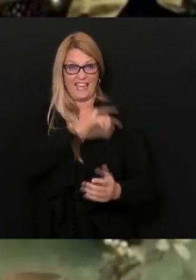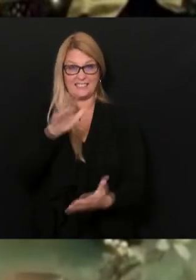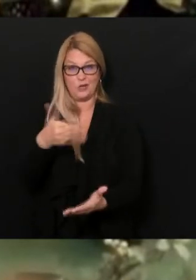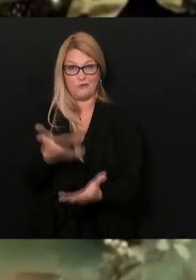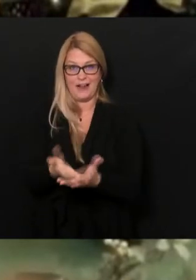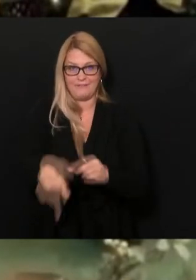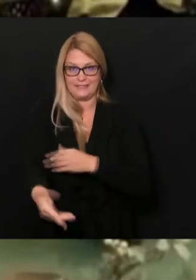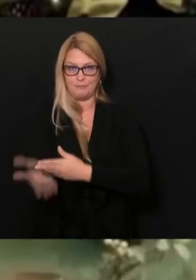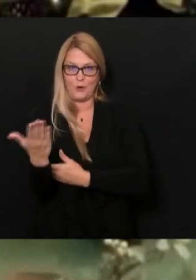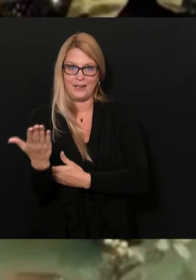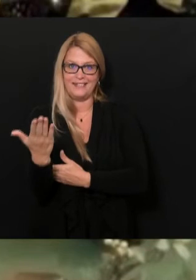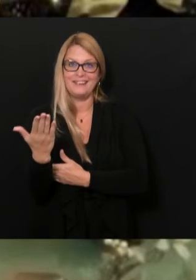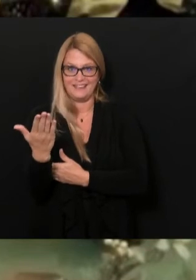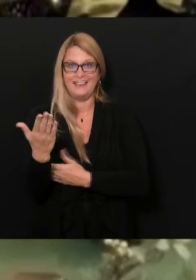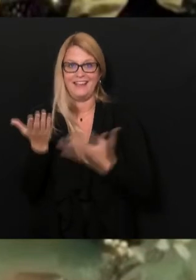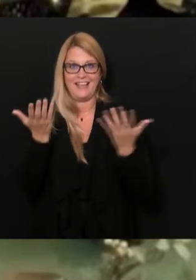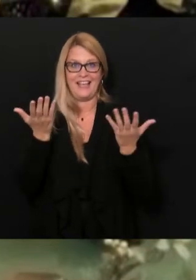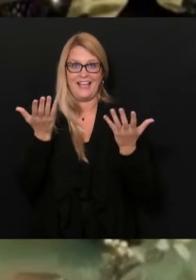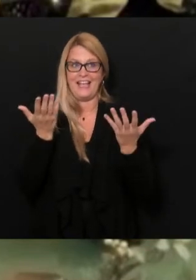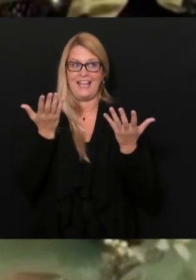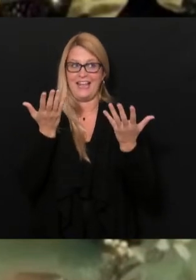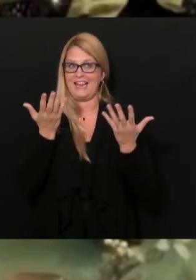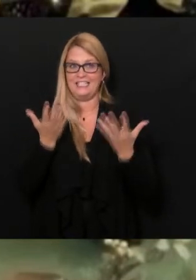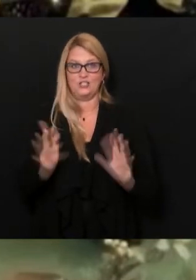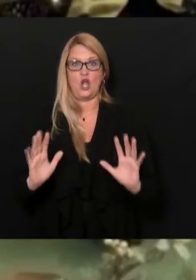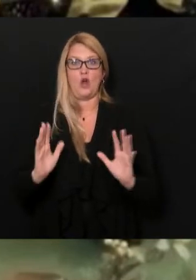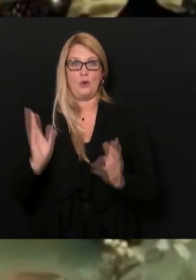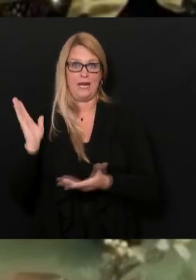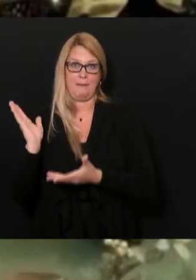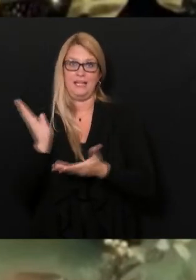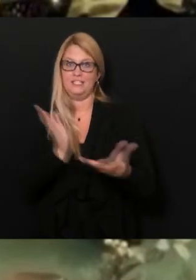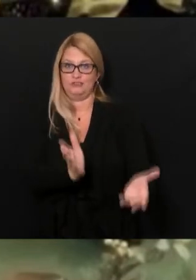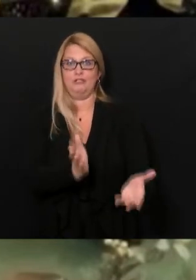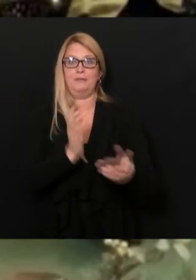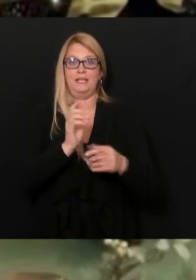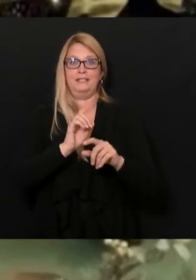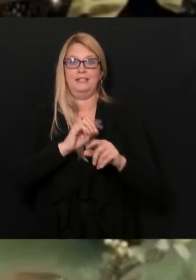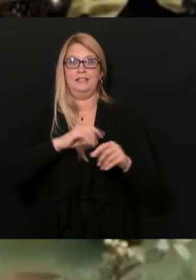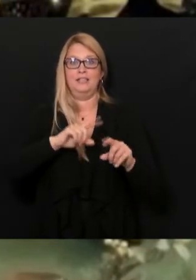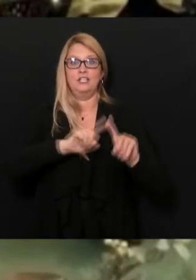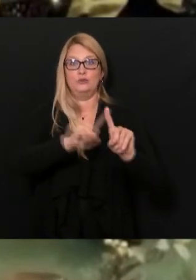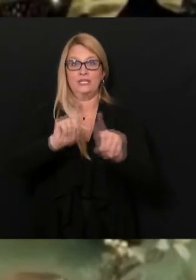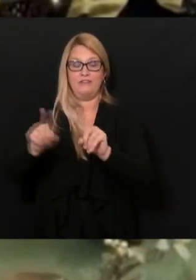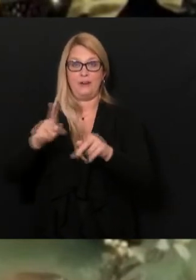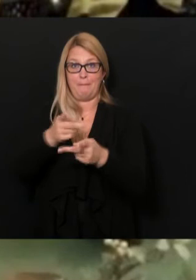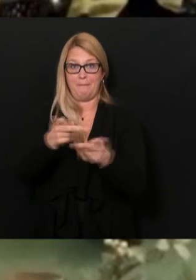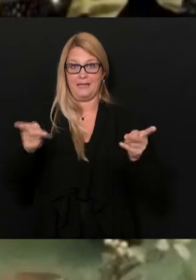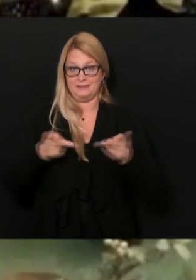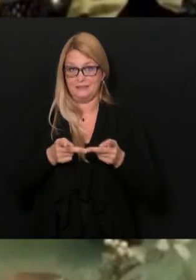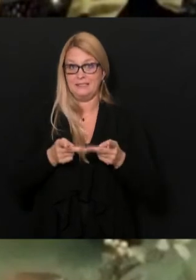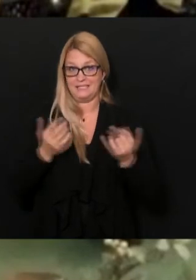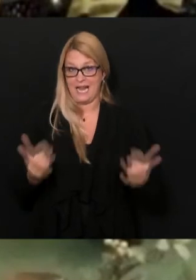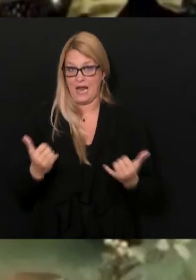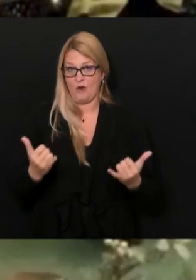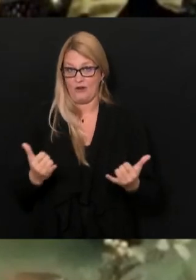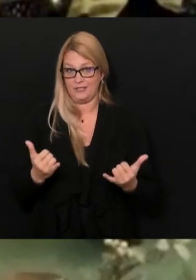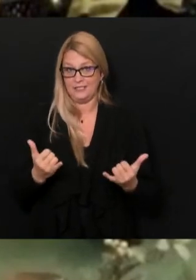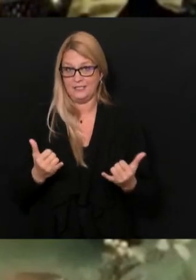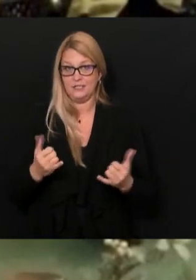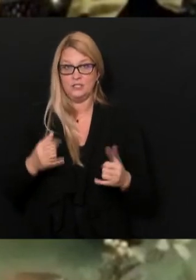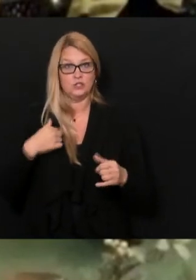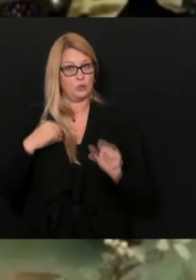morning. That vaccine, as General Hoyer said, is currently being distributed to other sites. As we move forward in this